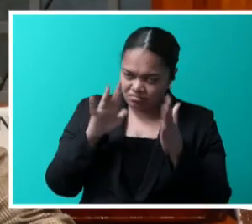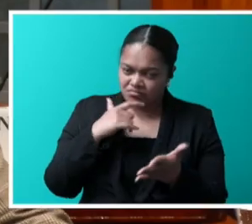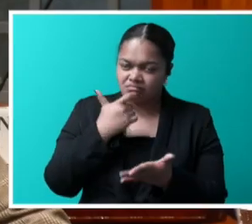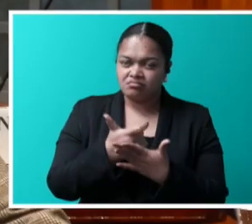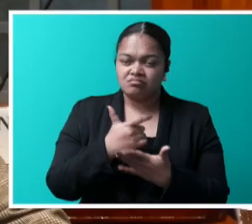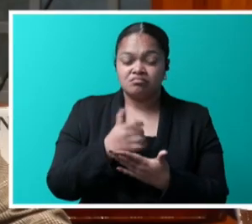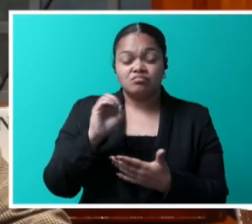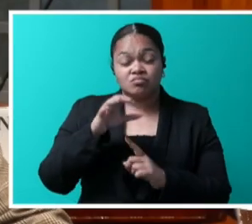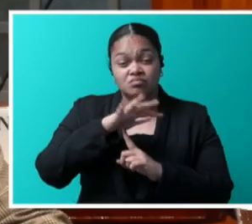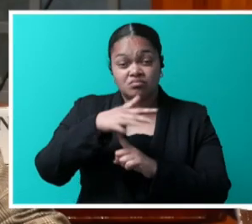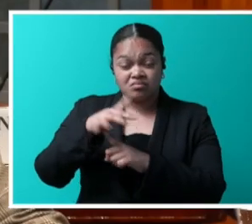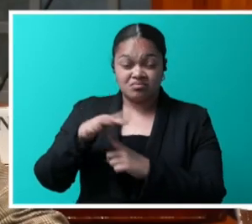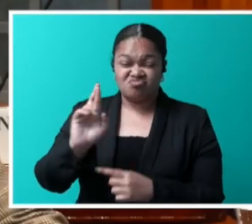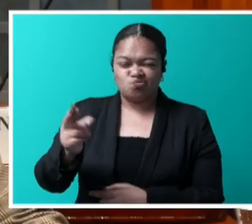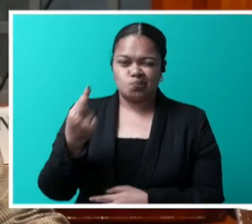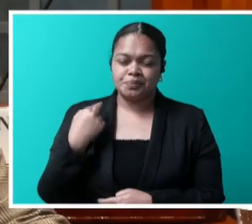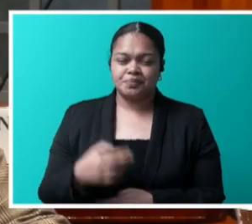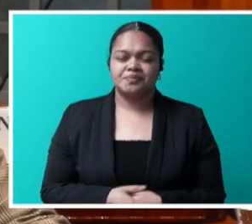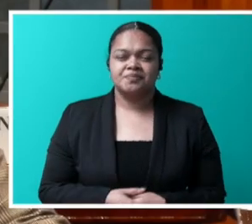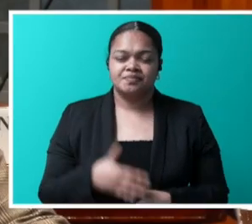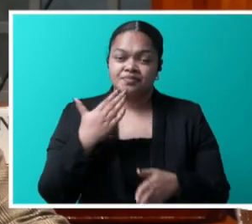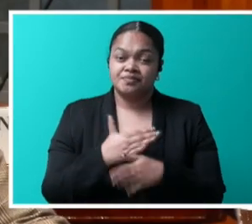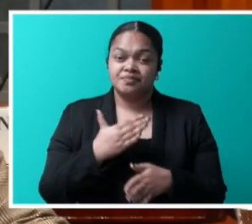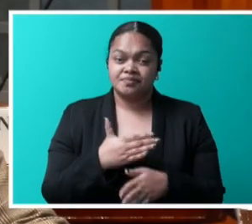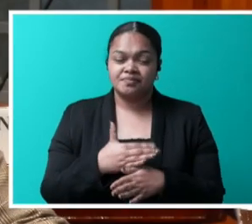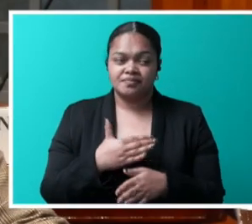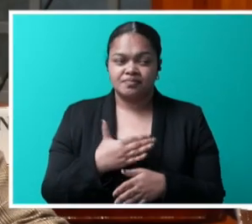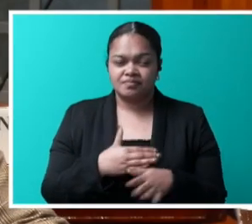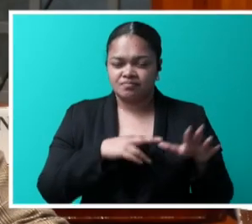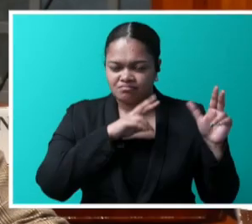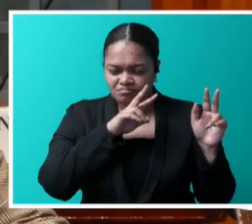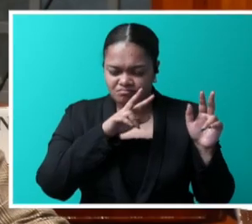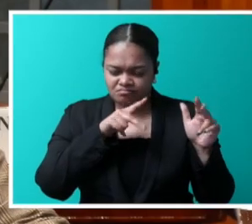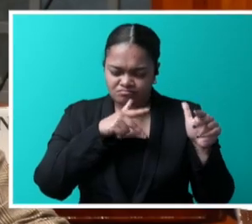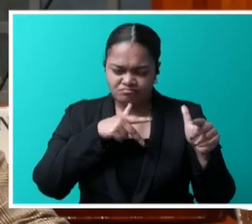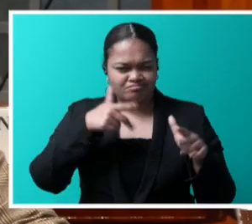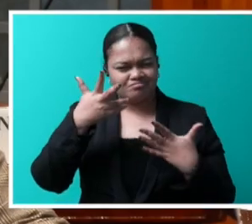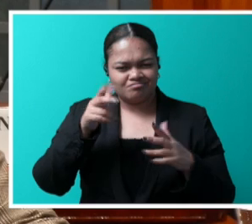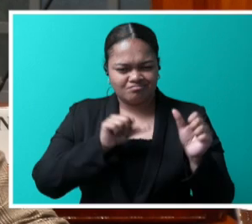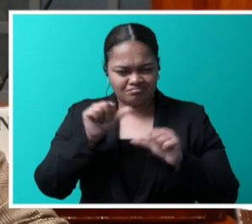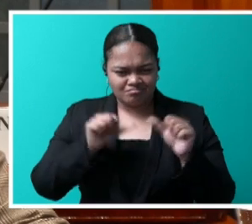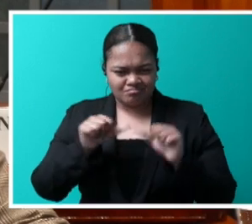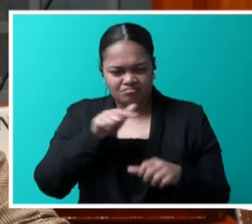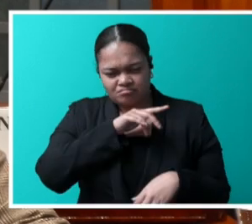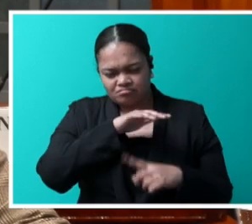helicopter has since returned. Its work on the flight path have been analyzed and now